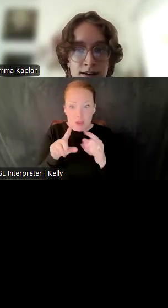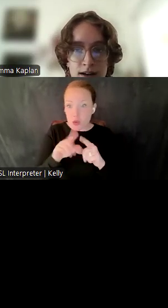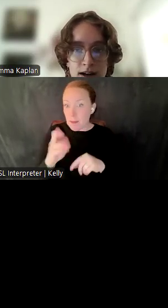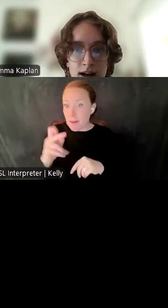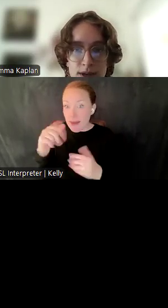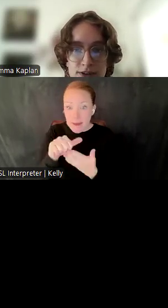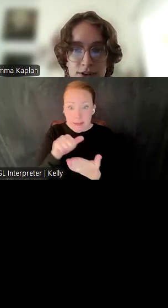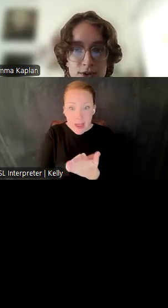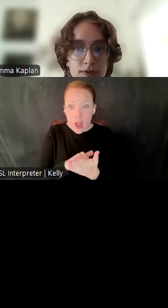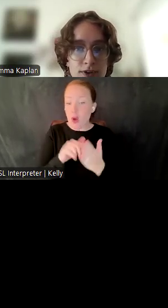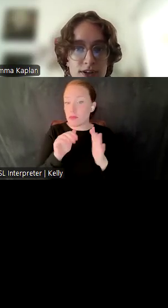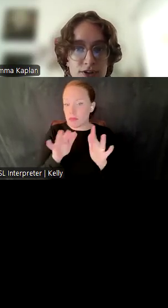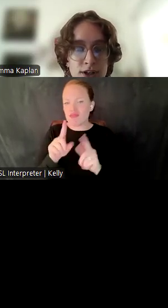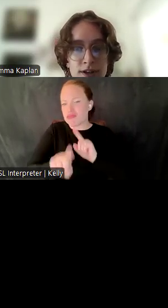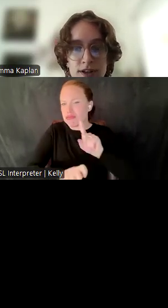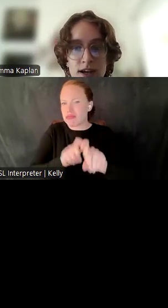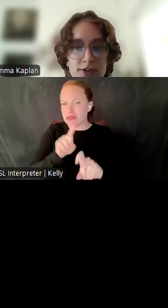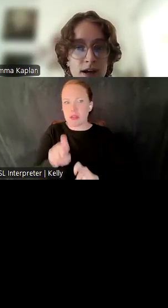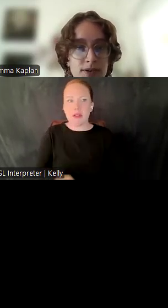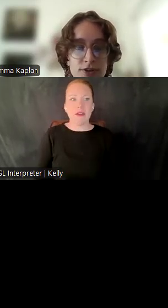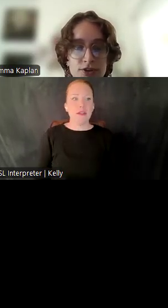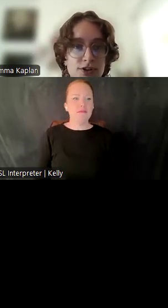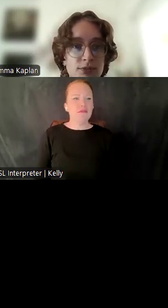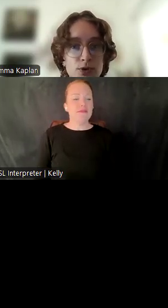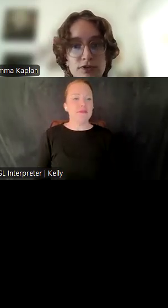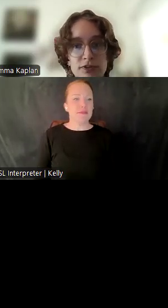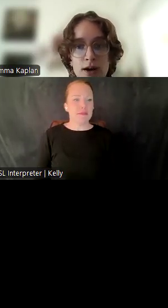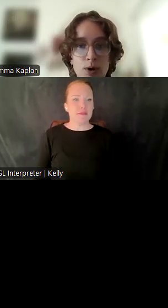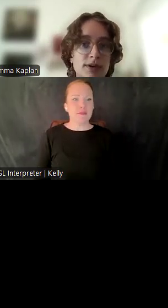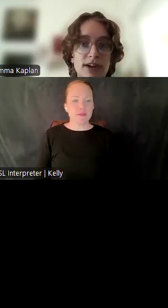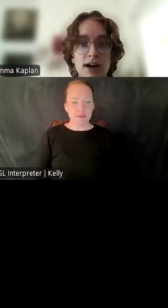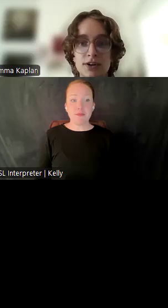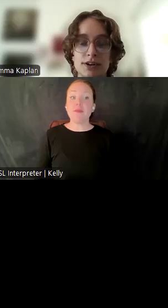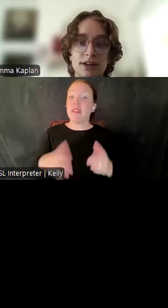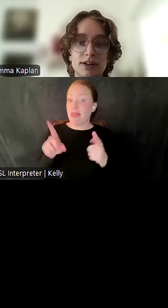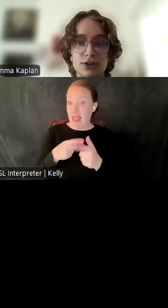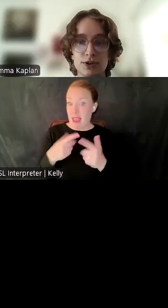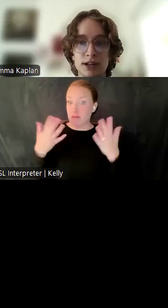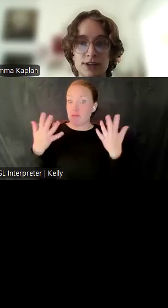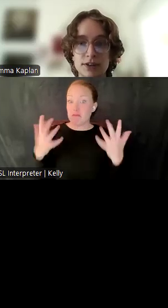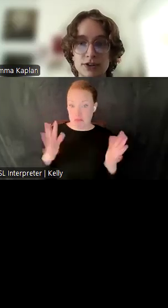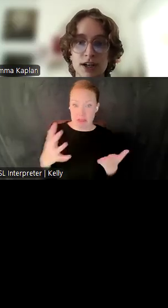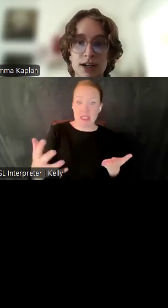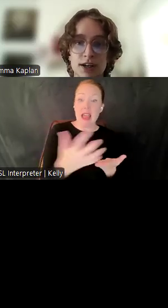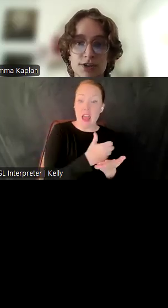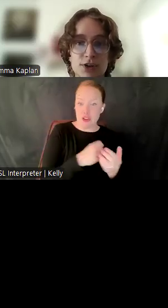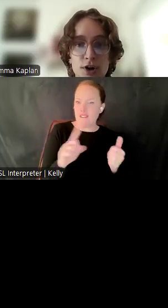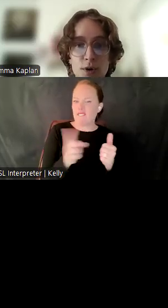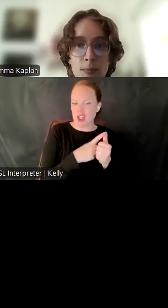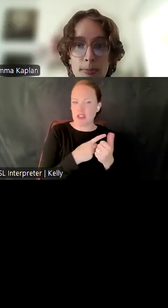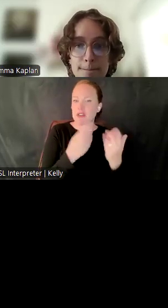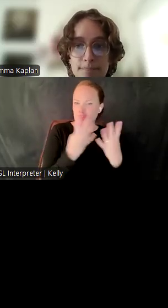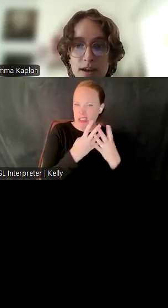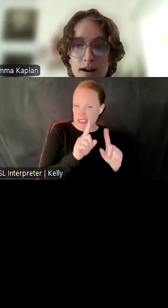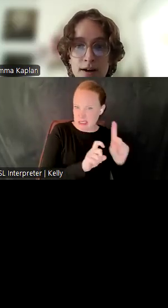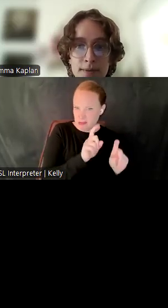And then as we continue the conversation, the next step is just to move from what we've gathered in the initial screening stage.